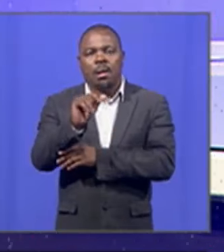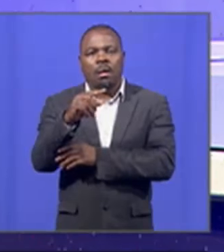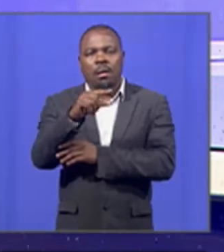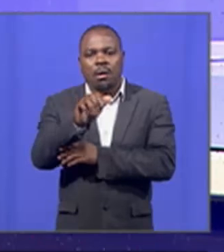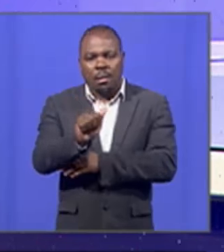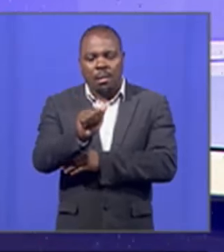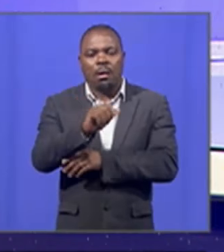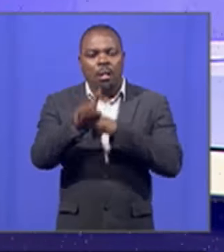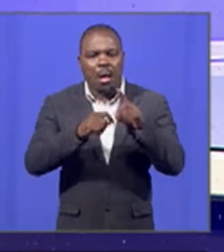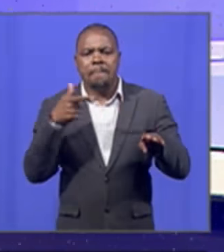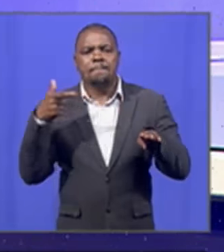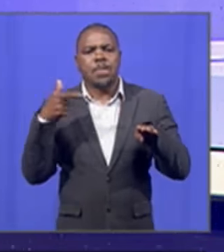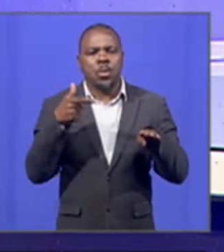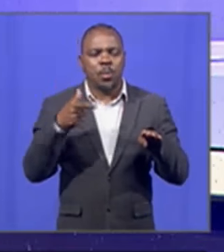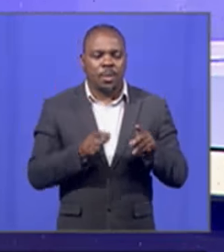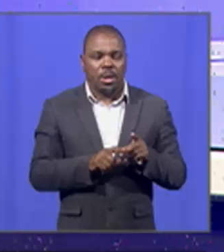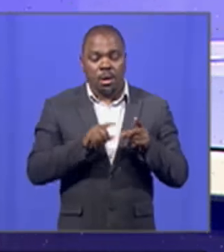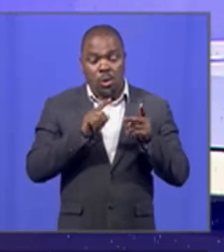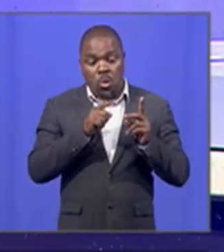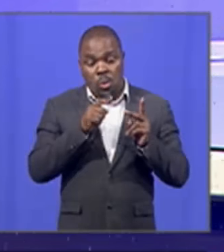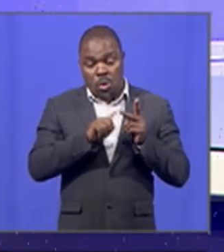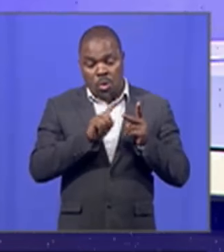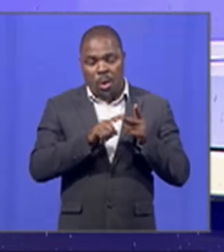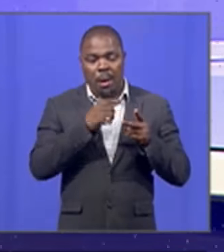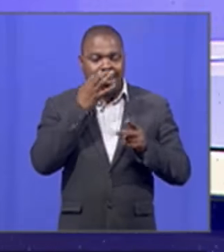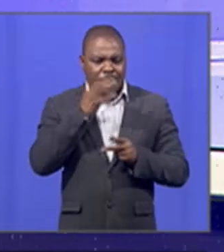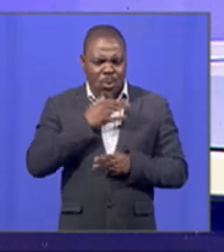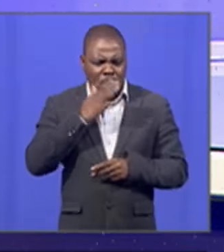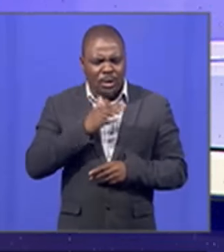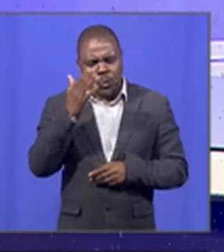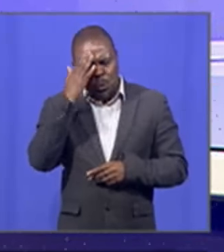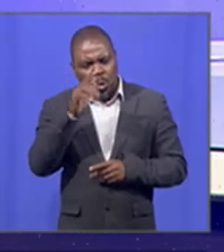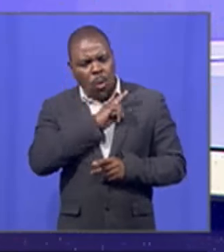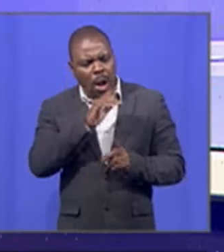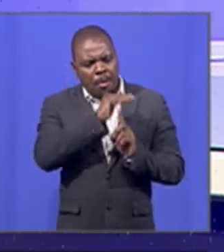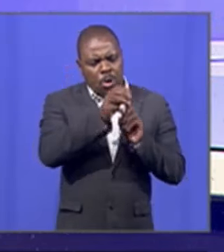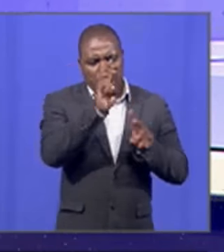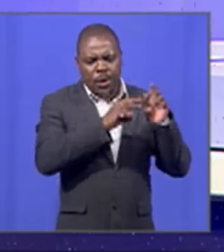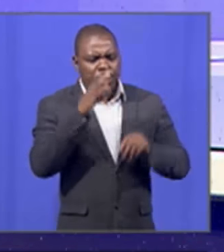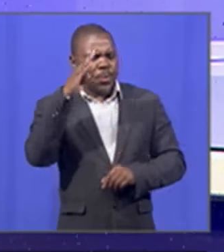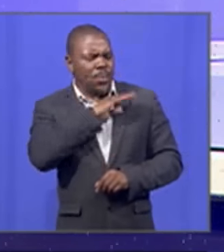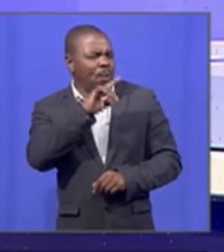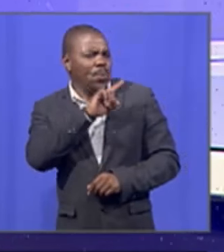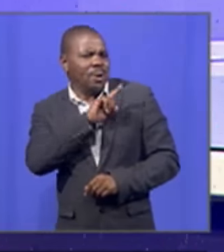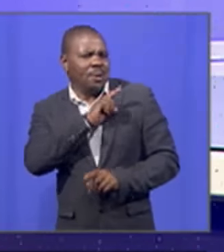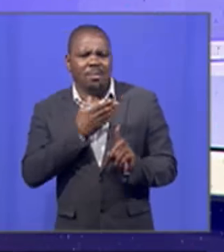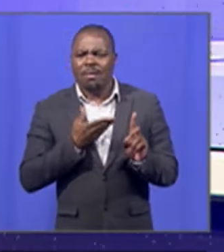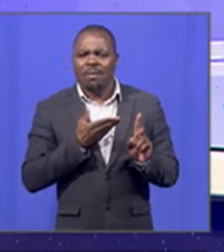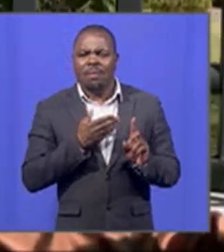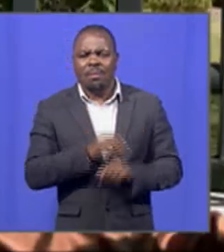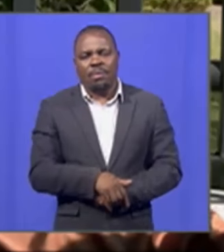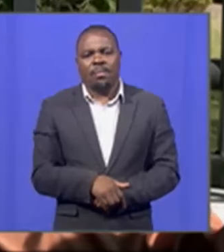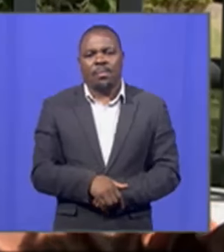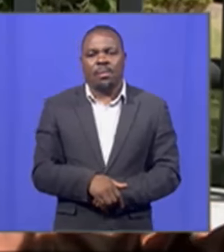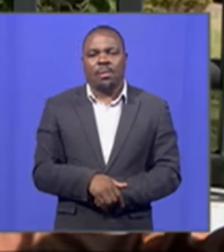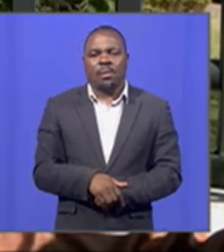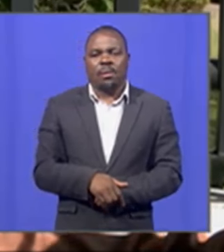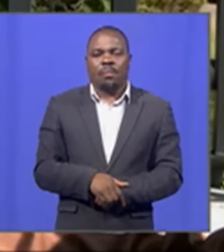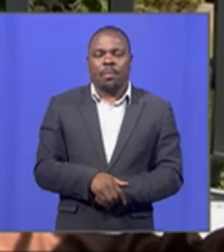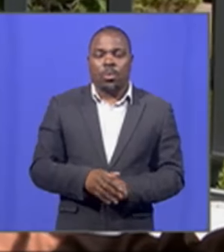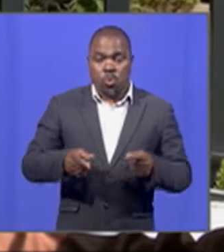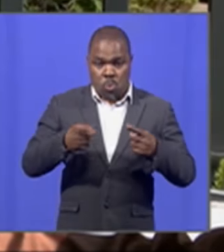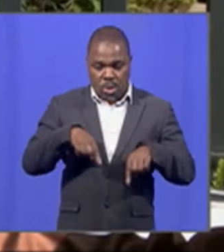dikarabo tša gore goreng Khan a se a fiwa bahlapetše go sa letetšwe gore a tswelele pele ga komishene. We are all